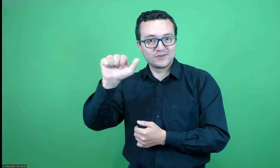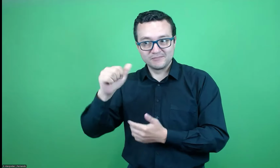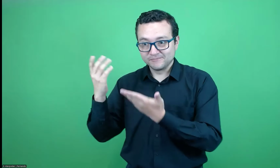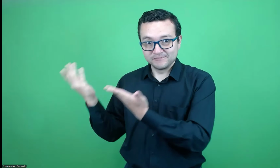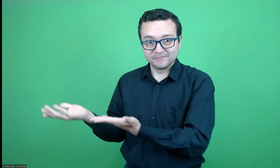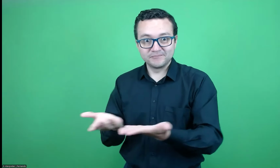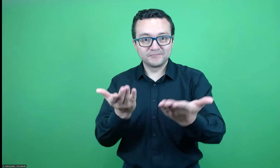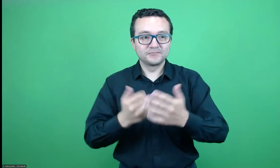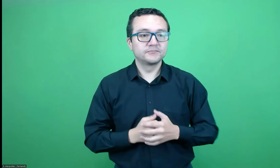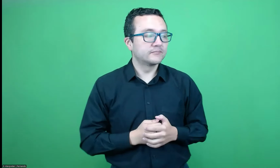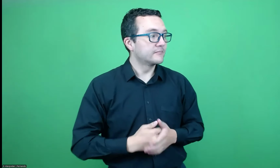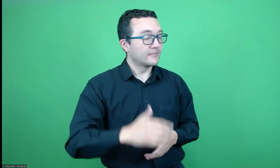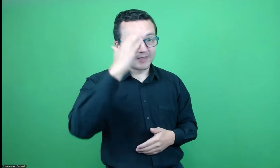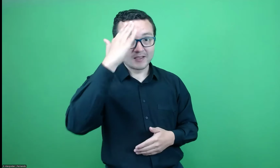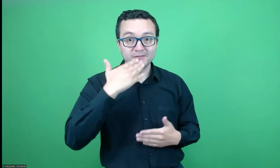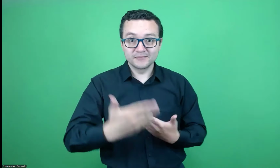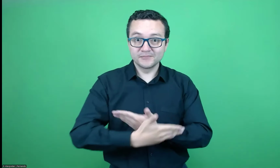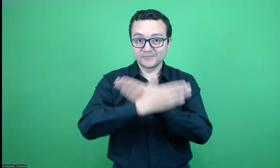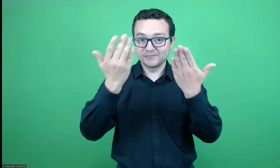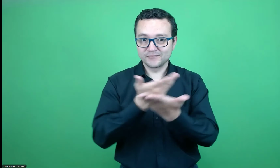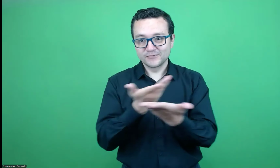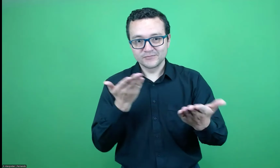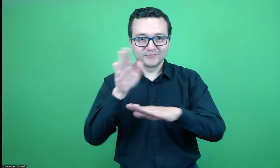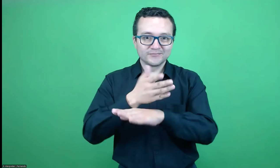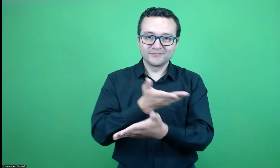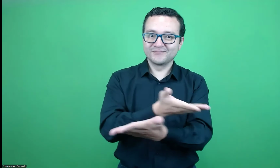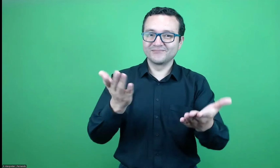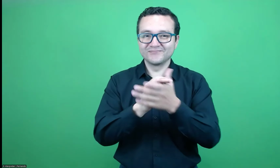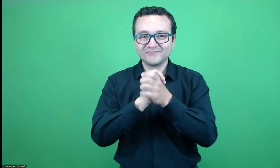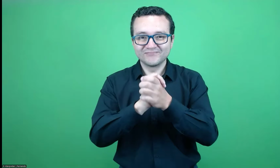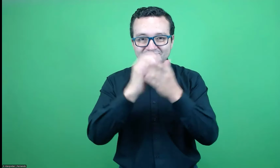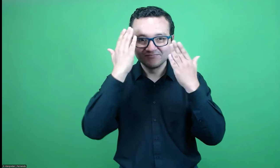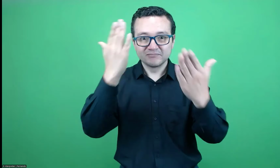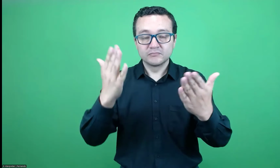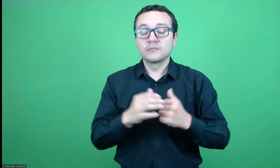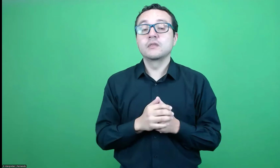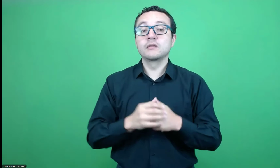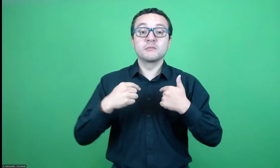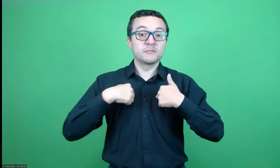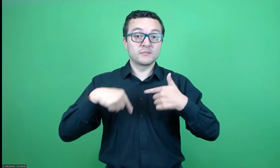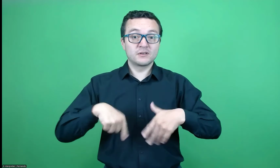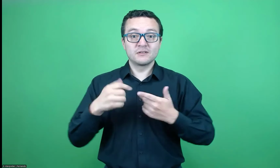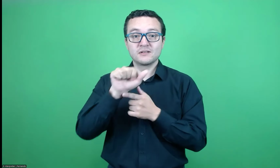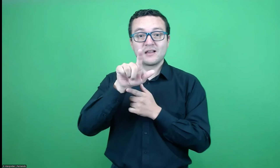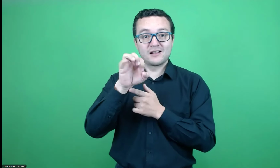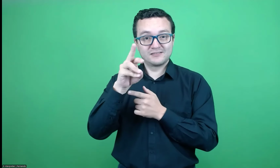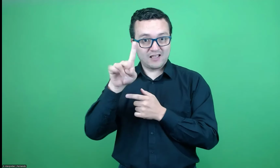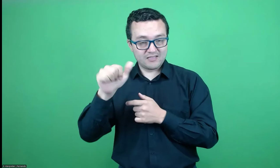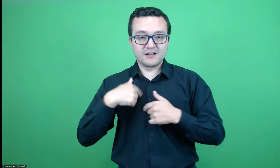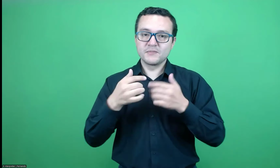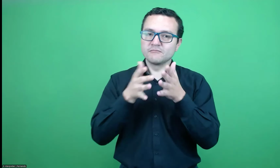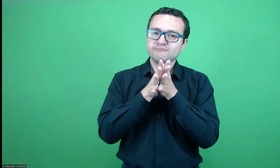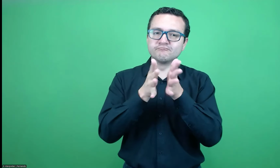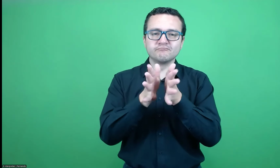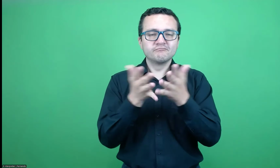Hi, everybody. My name is Alexandra. I'm going to briefly explain some of the technical features of today's call. This webinar